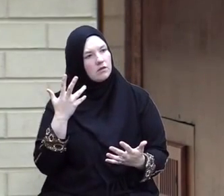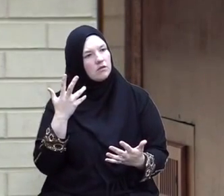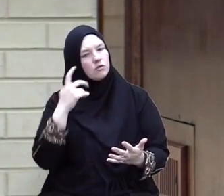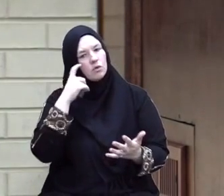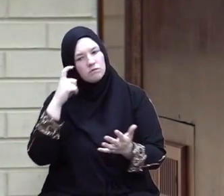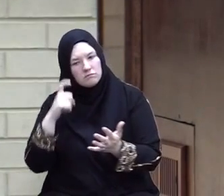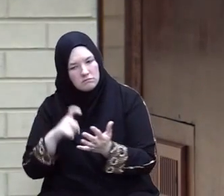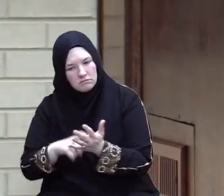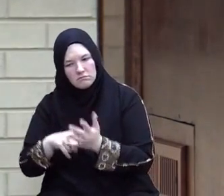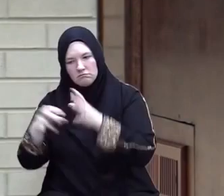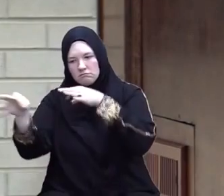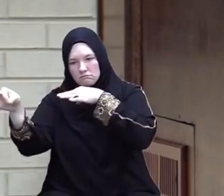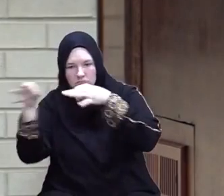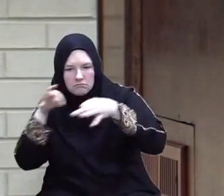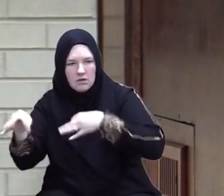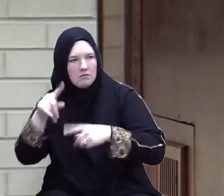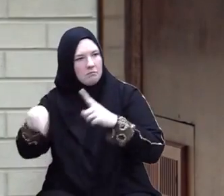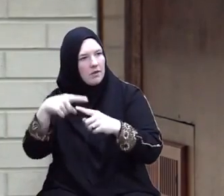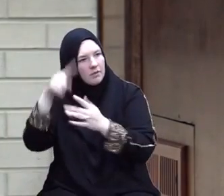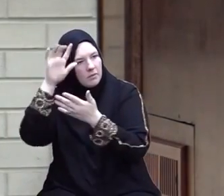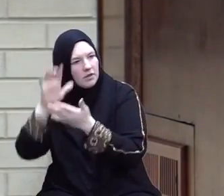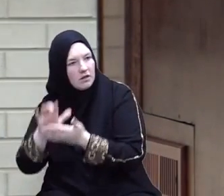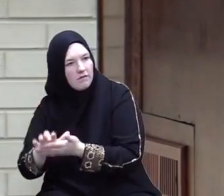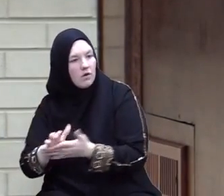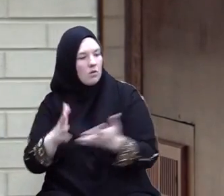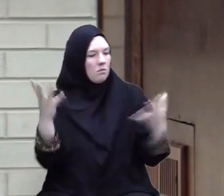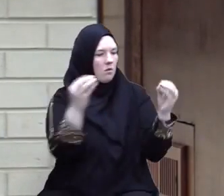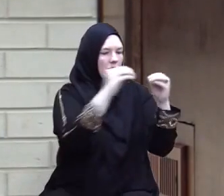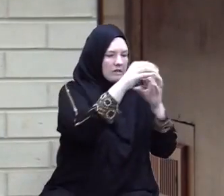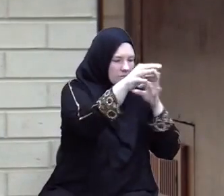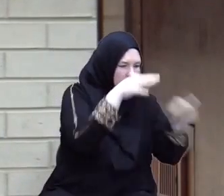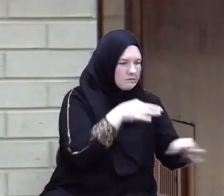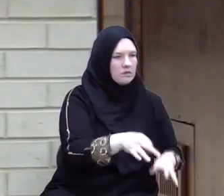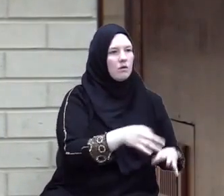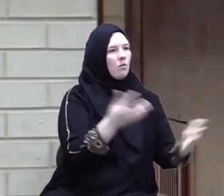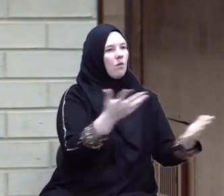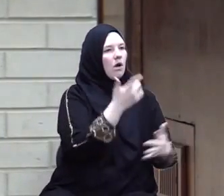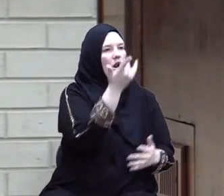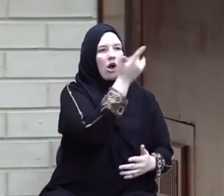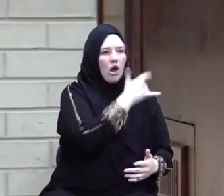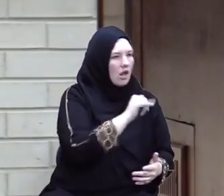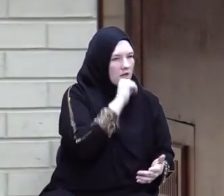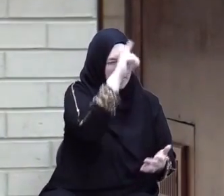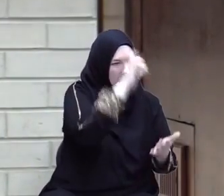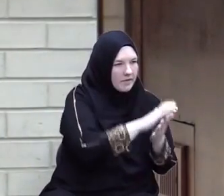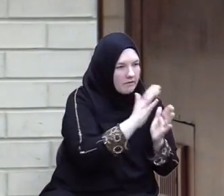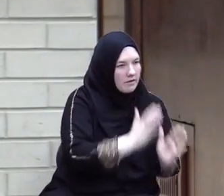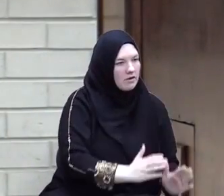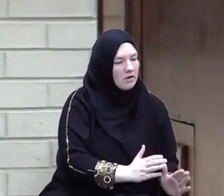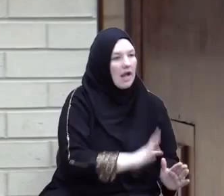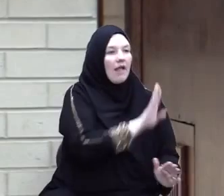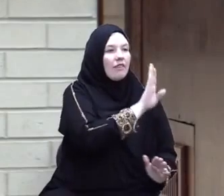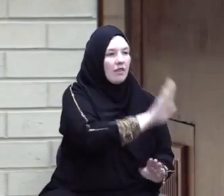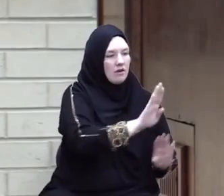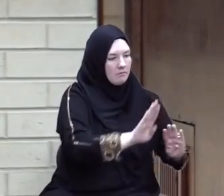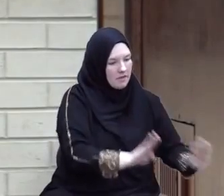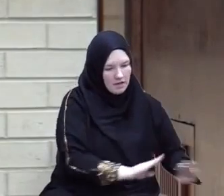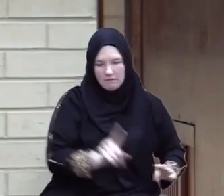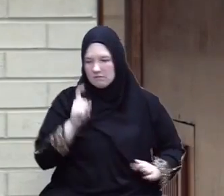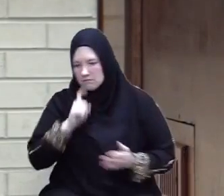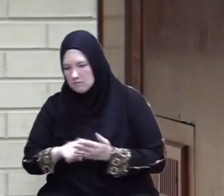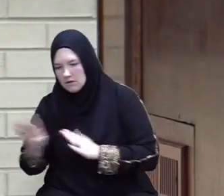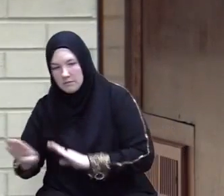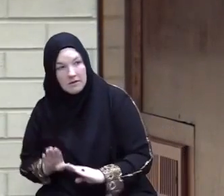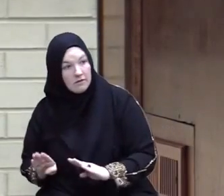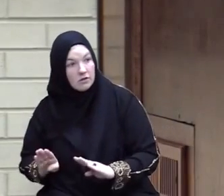of the believers, more description of the kafirin, more description of the munafiqeen and their behavior, so